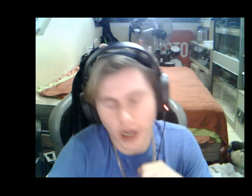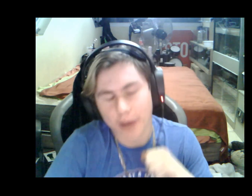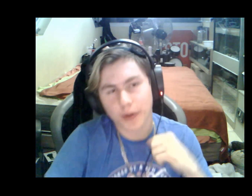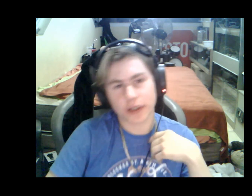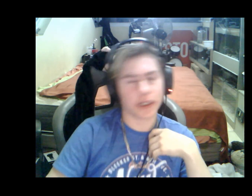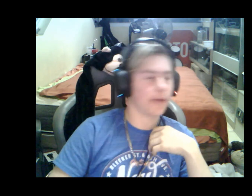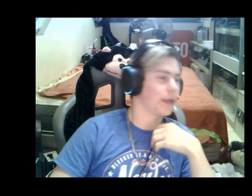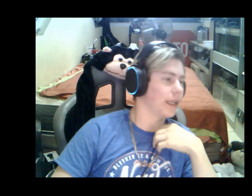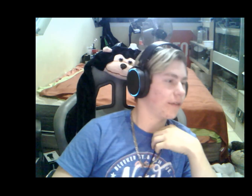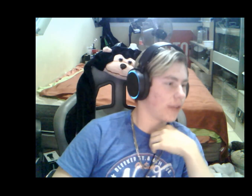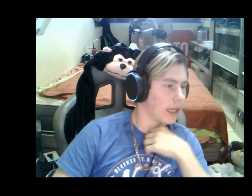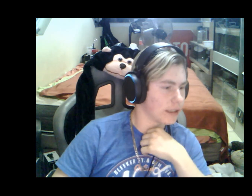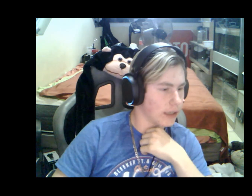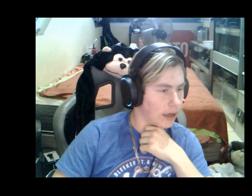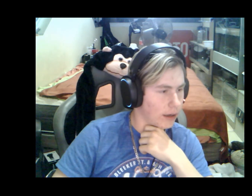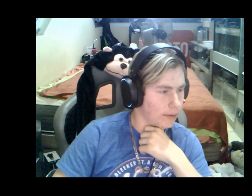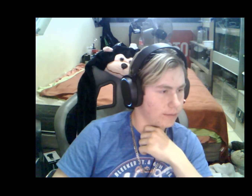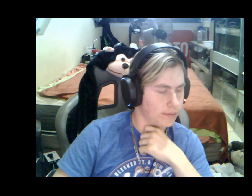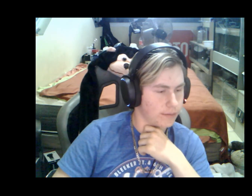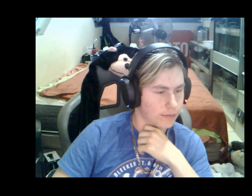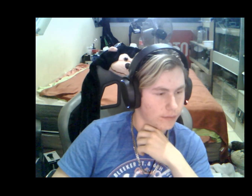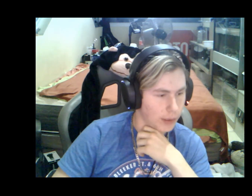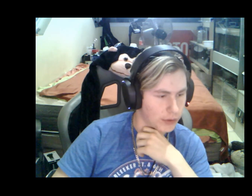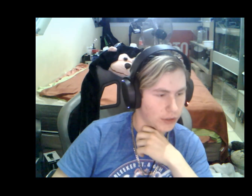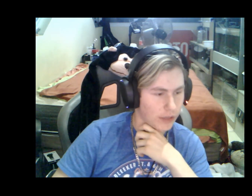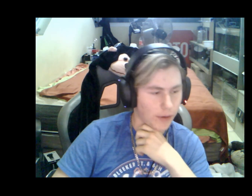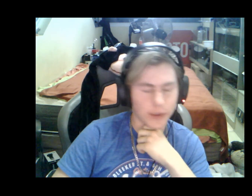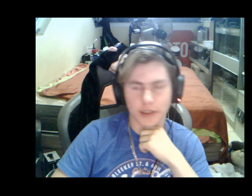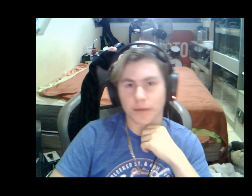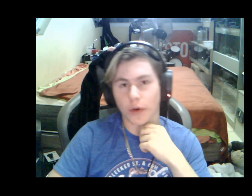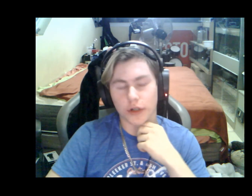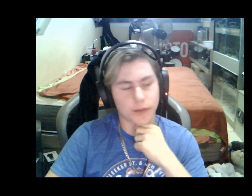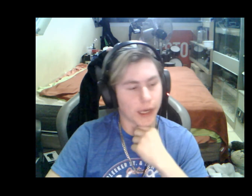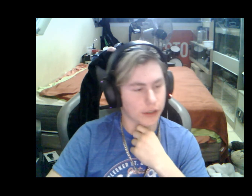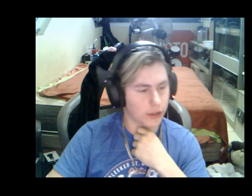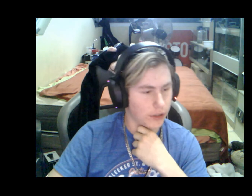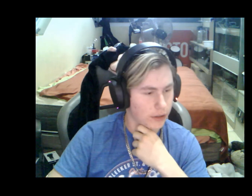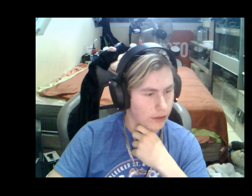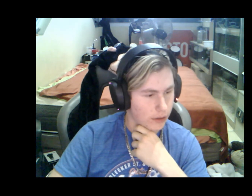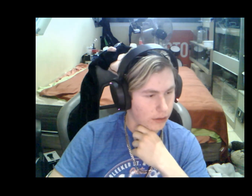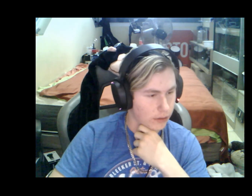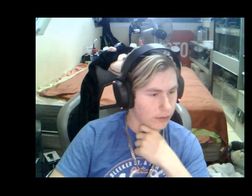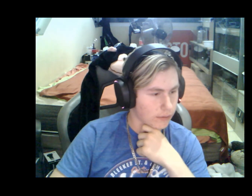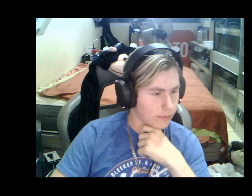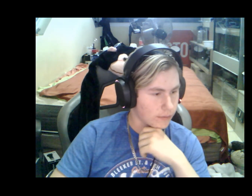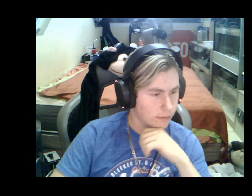But yeah, I personally believe that people should give our president more respect, you know.